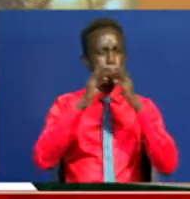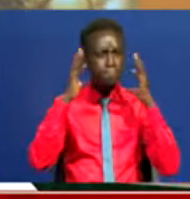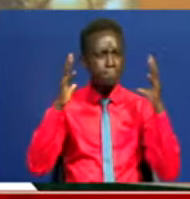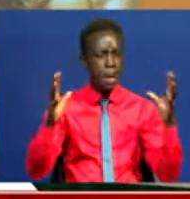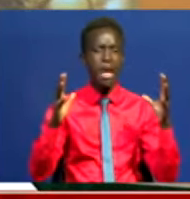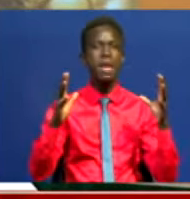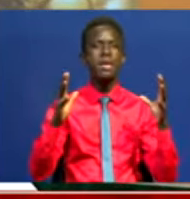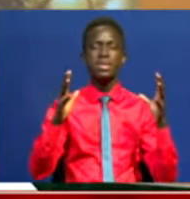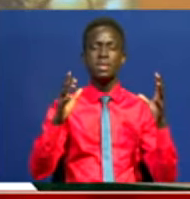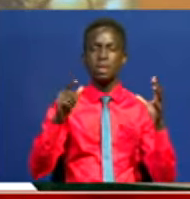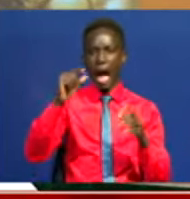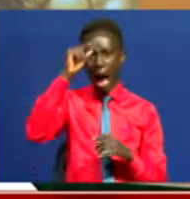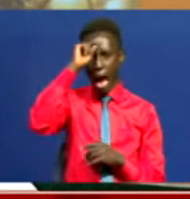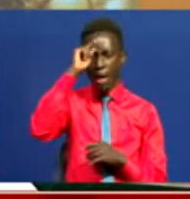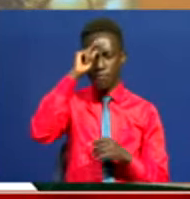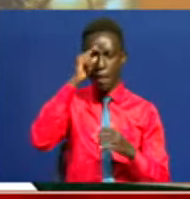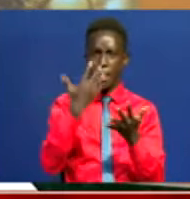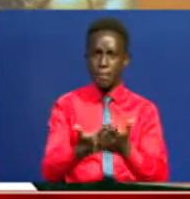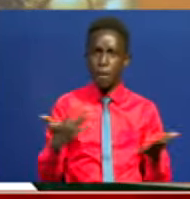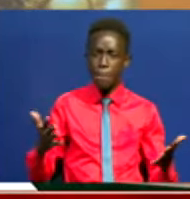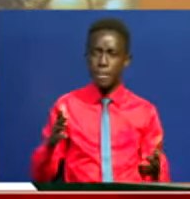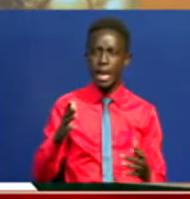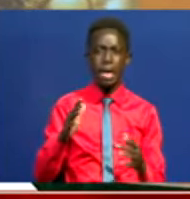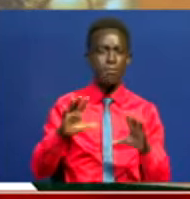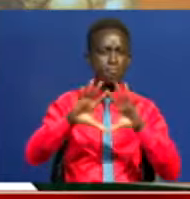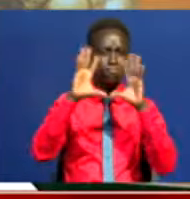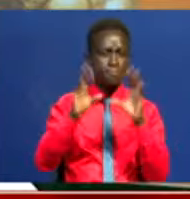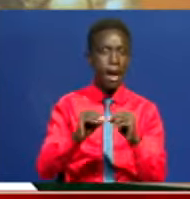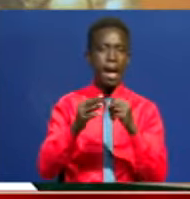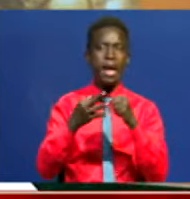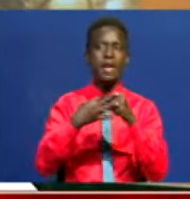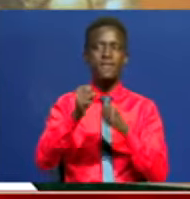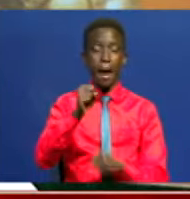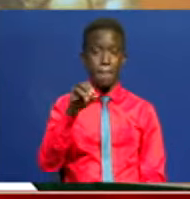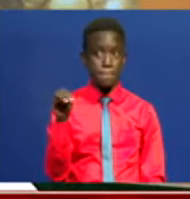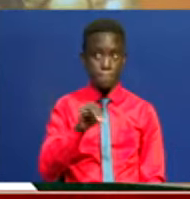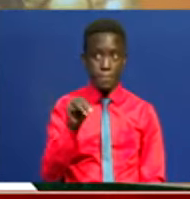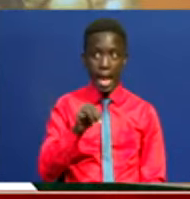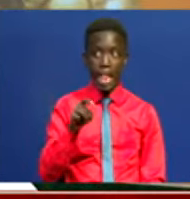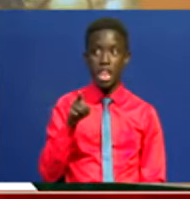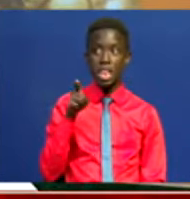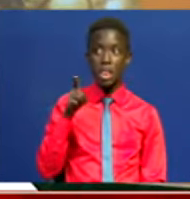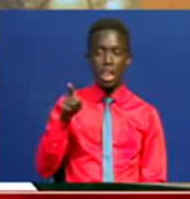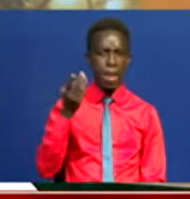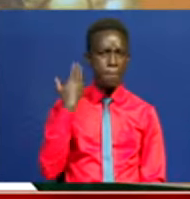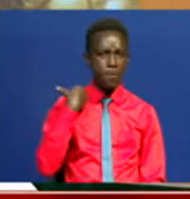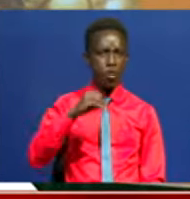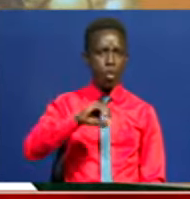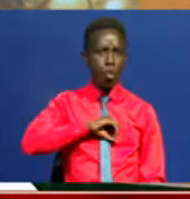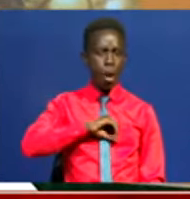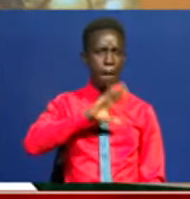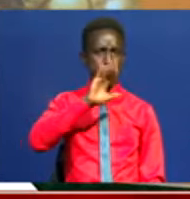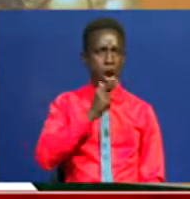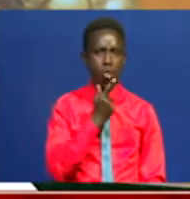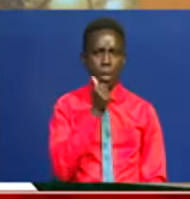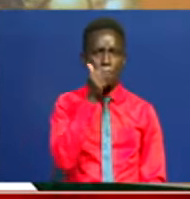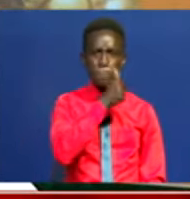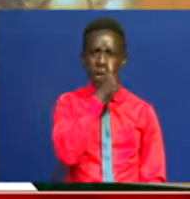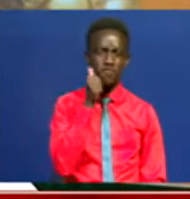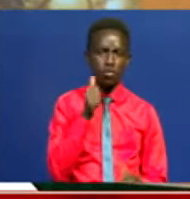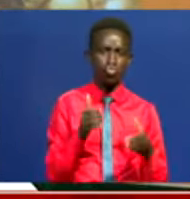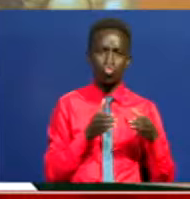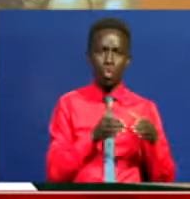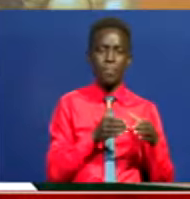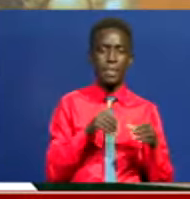at 85 million shillings, which had been unlawfully seized by private individuals in Kakamega Town's Milimani